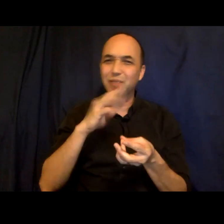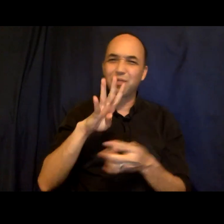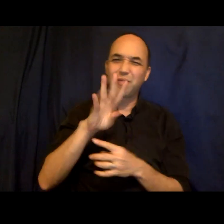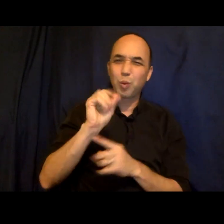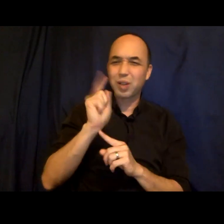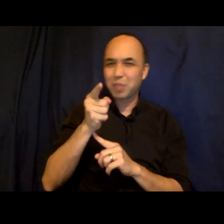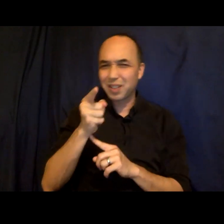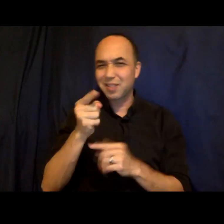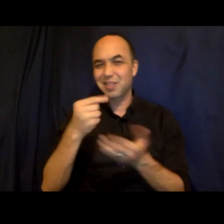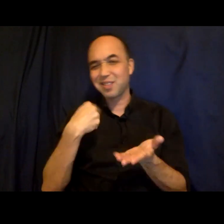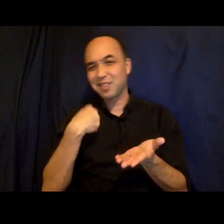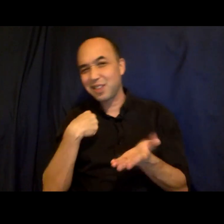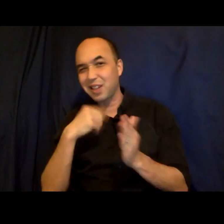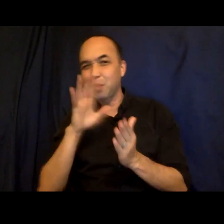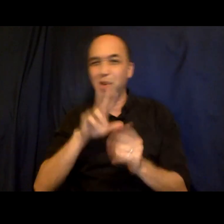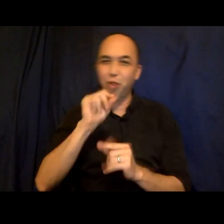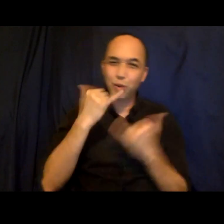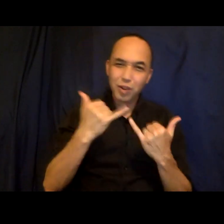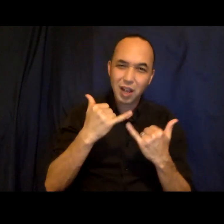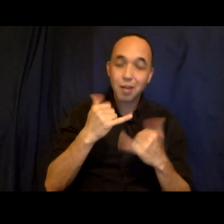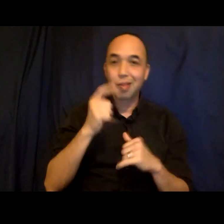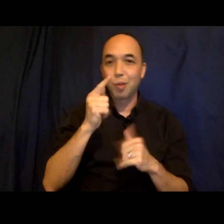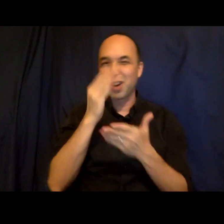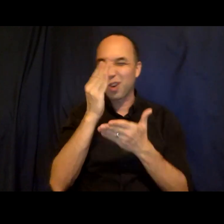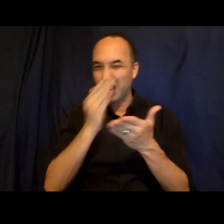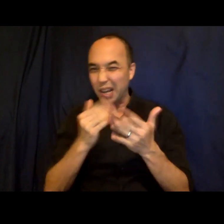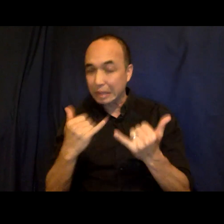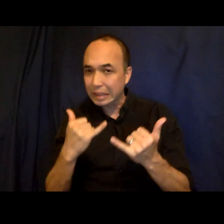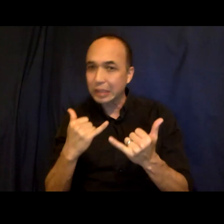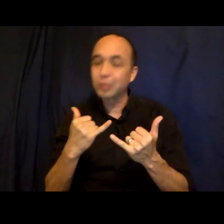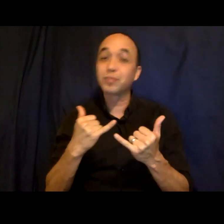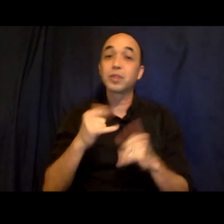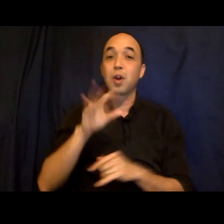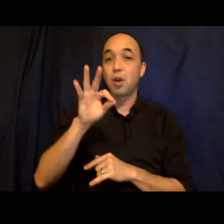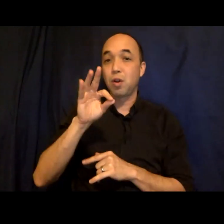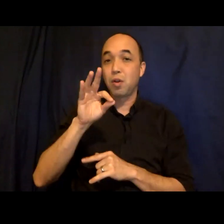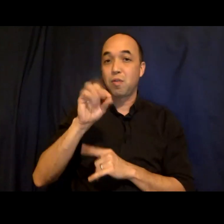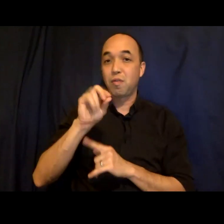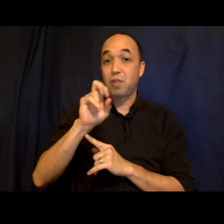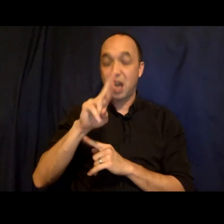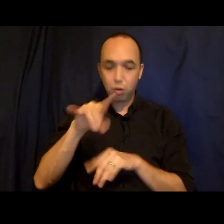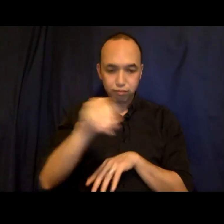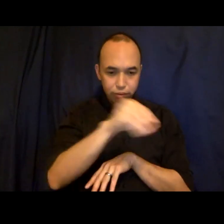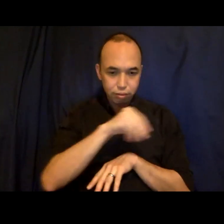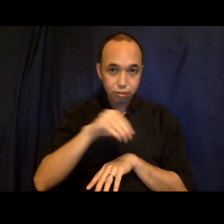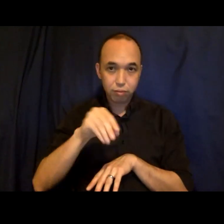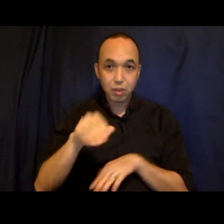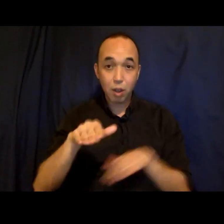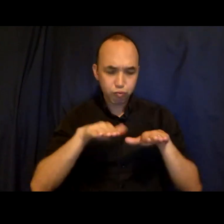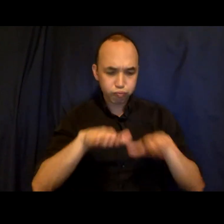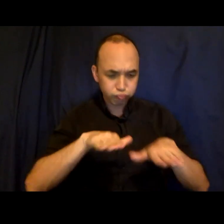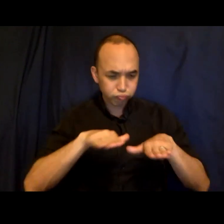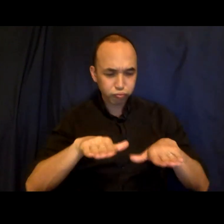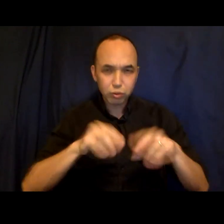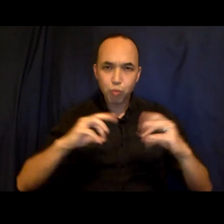be fine. We've got some flour on it so it doesn't sit too bad. And we're just going to roll it out. I got this really great